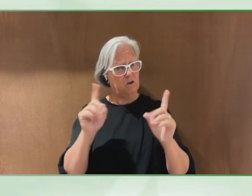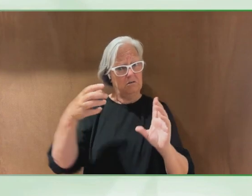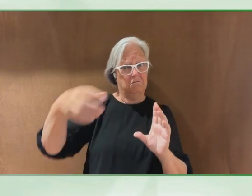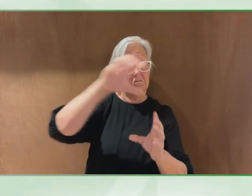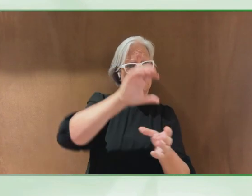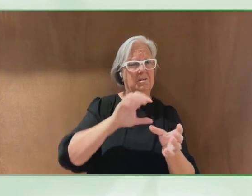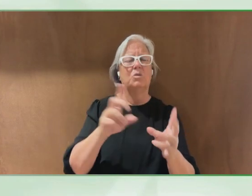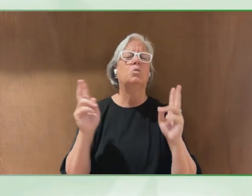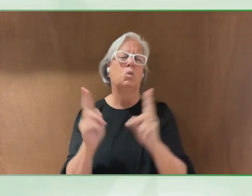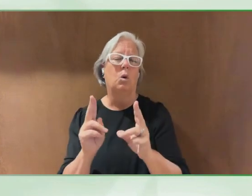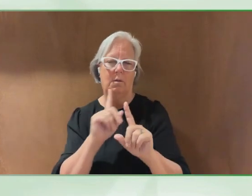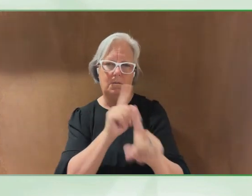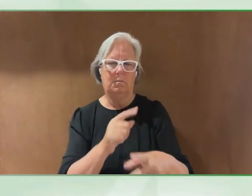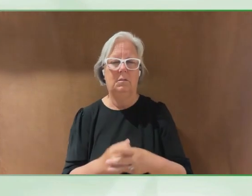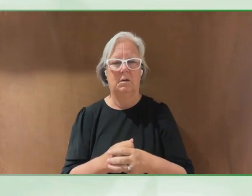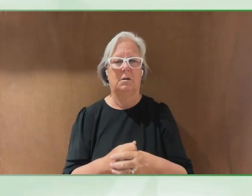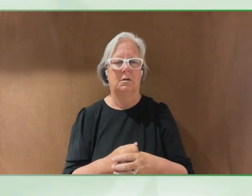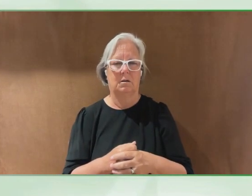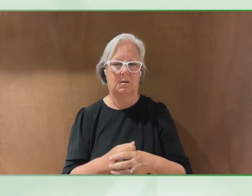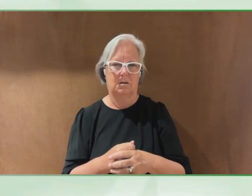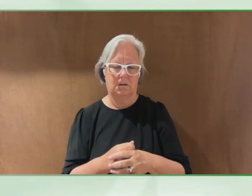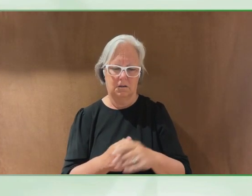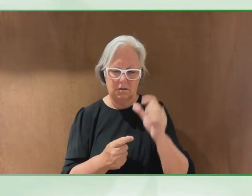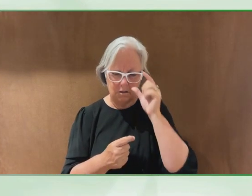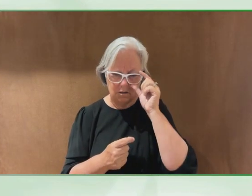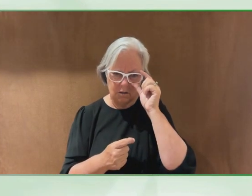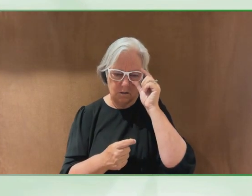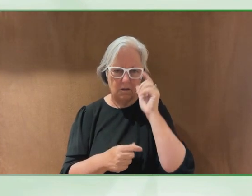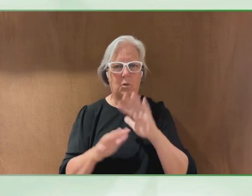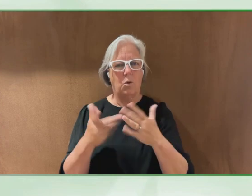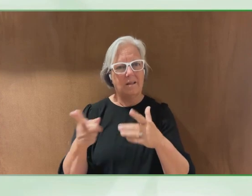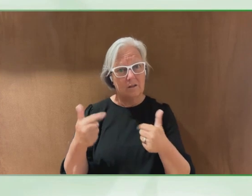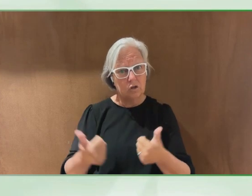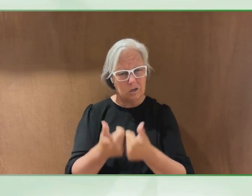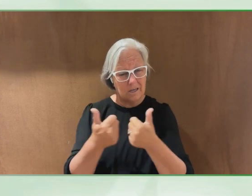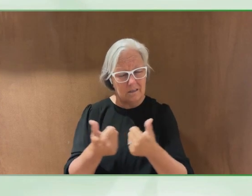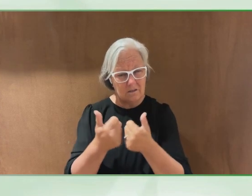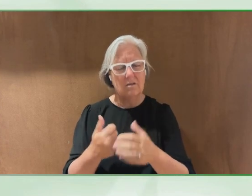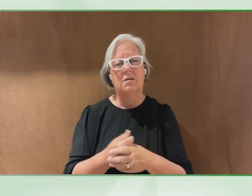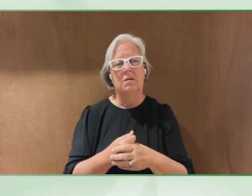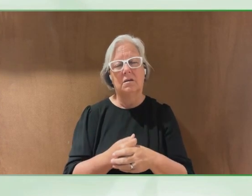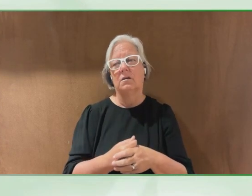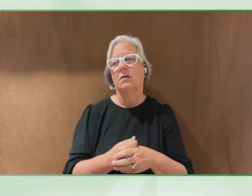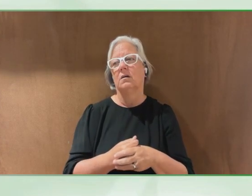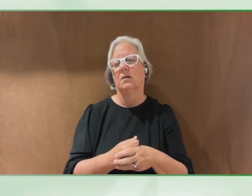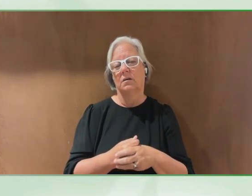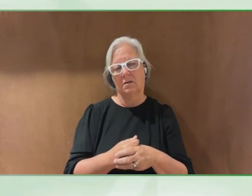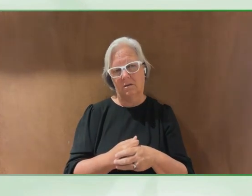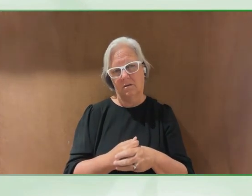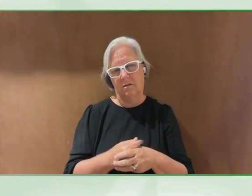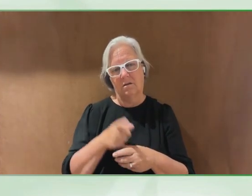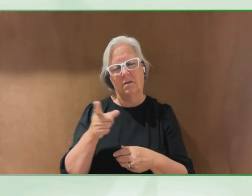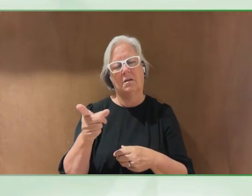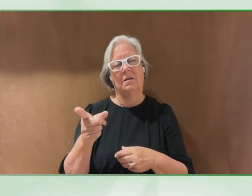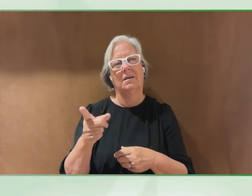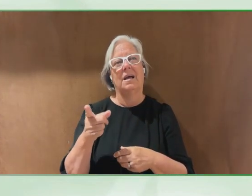Okay. The situation and the challenges faced by disabled youth globally have both commonalities